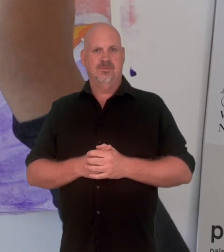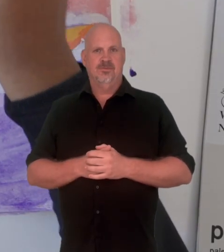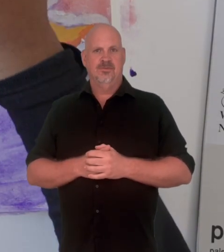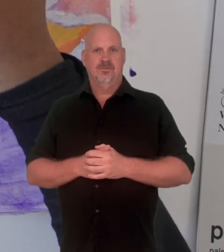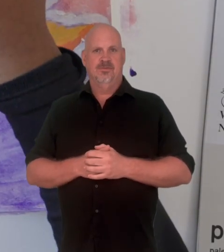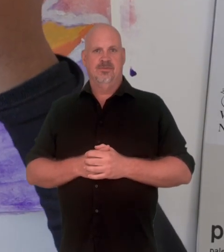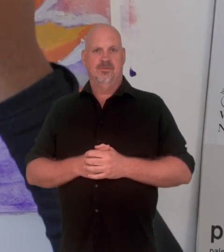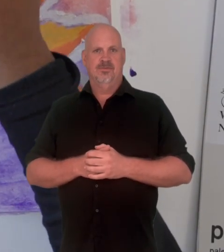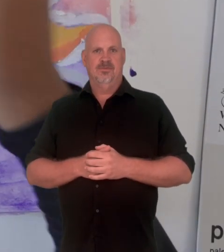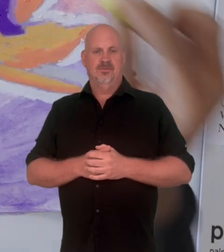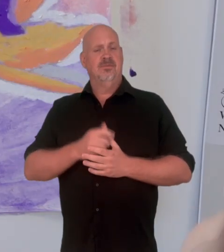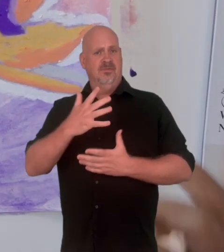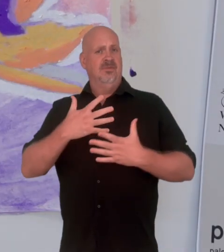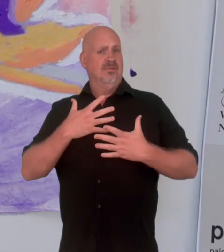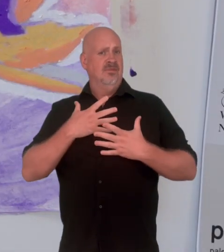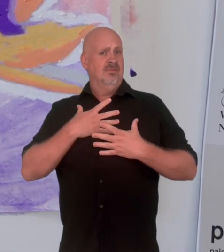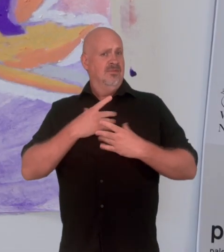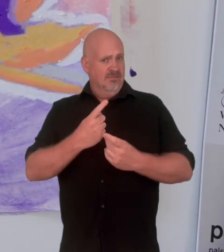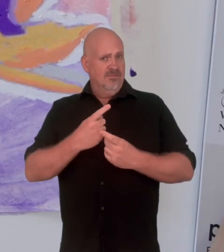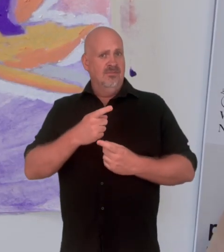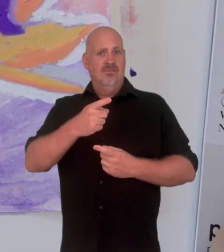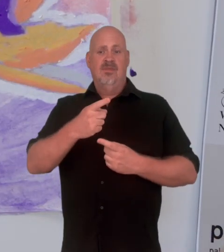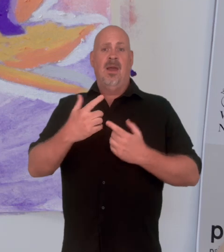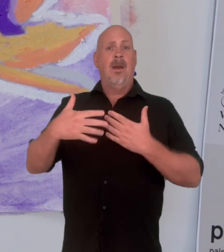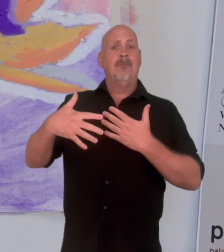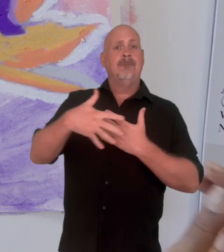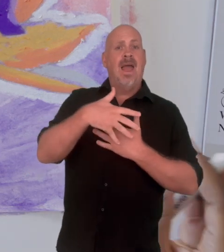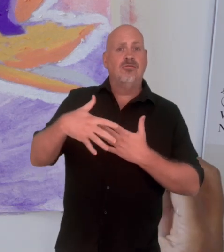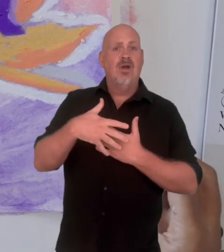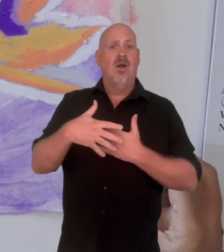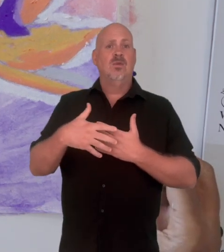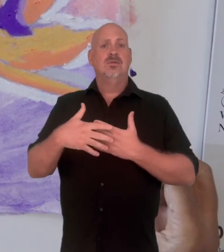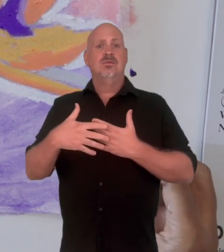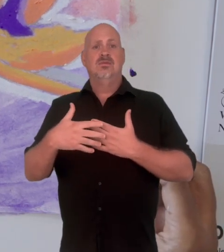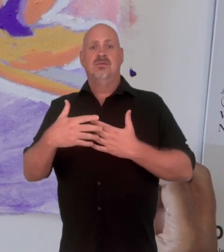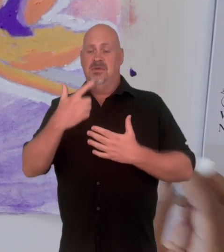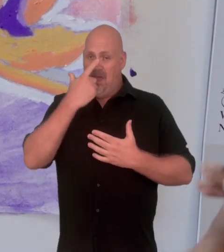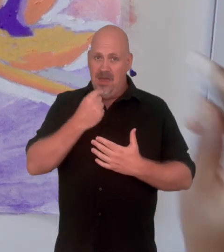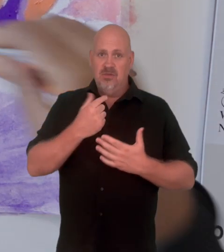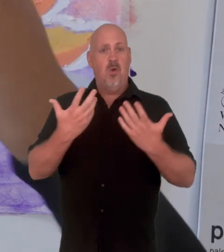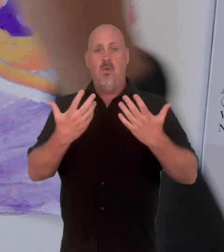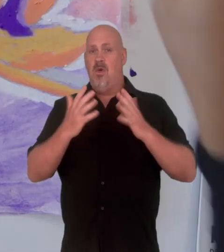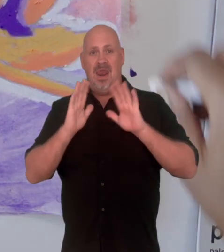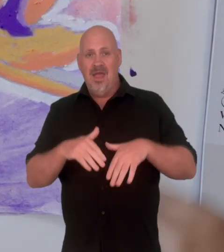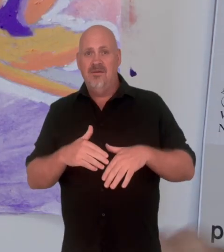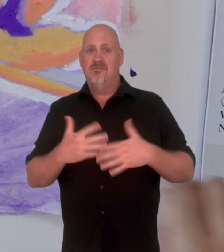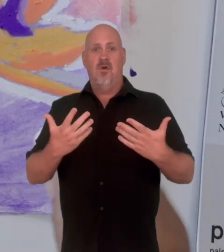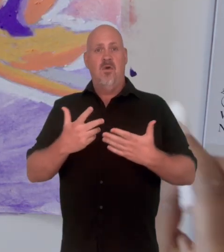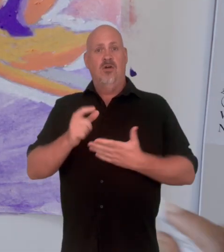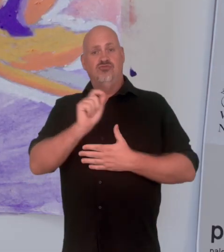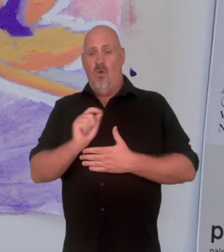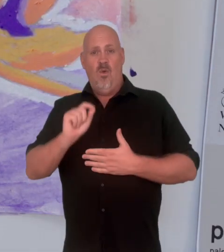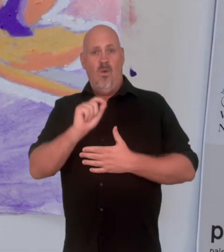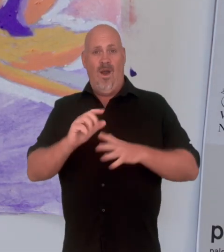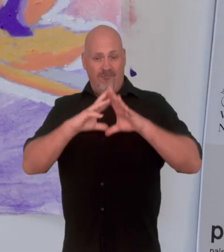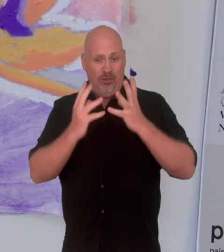but feel free to continue with the background. You could leave it as it is, or you could just keep drawing lines